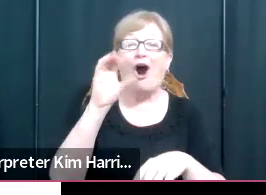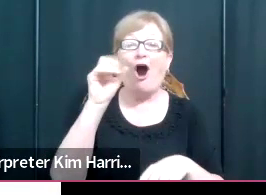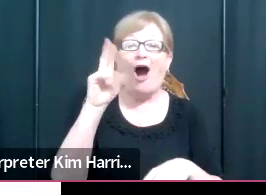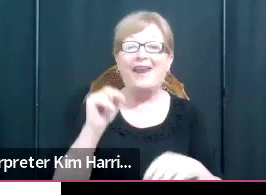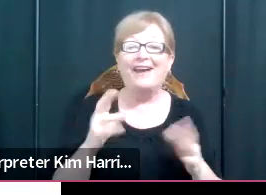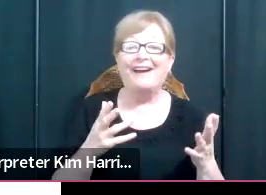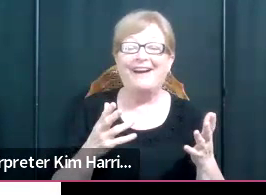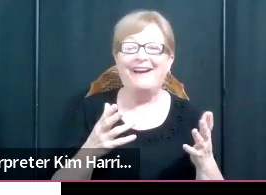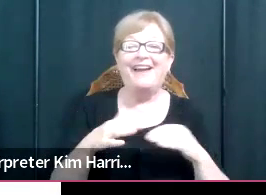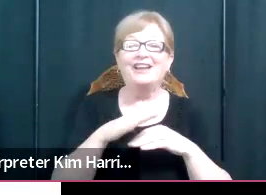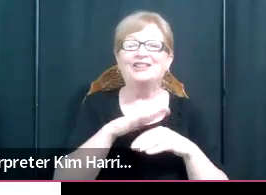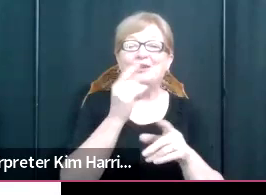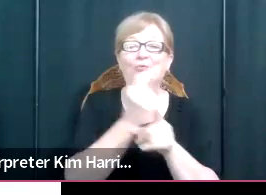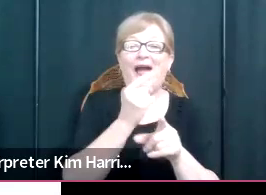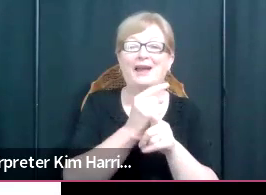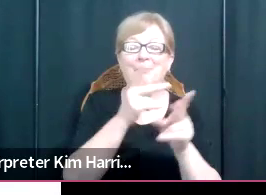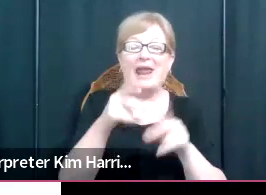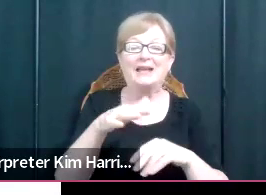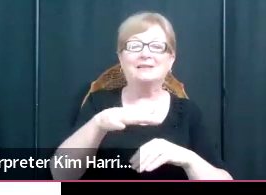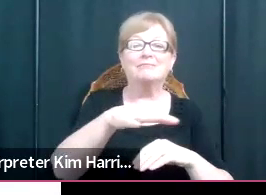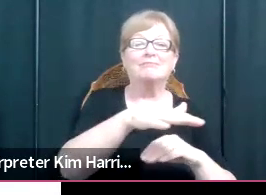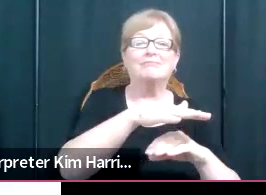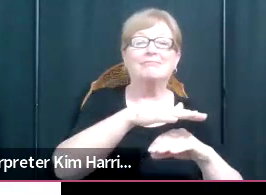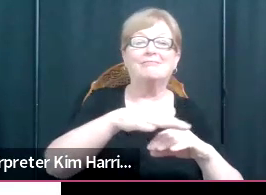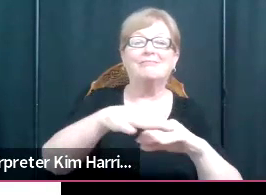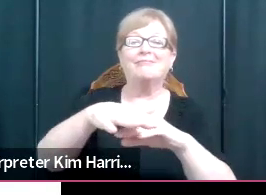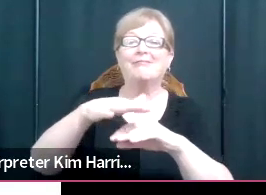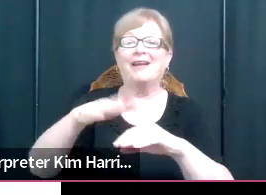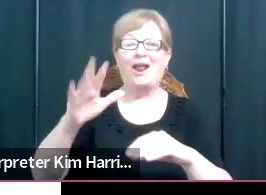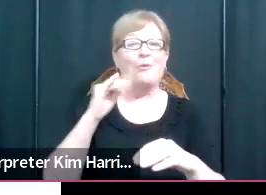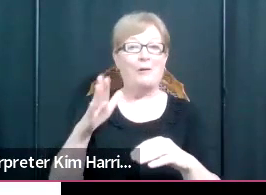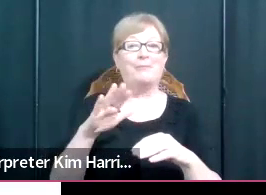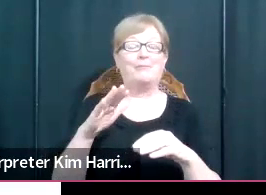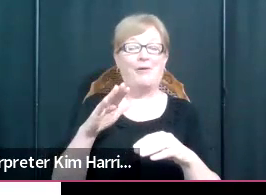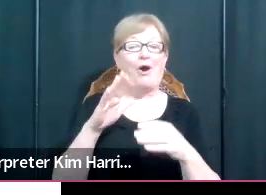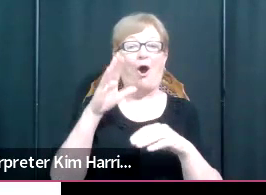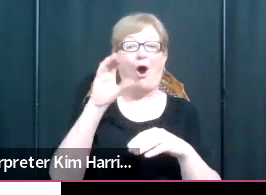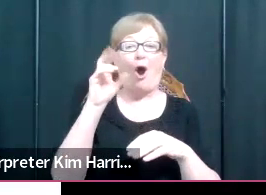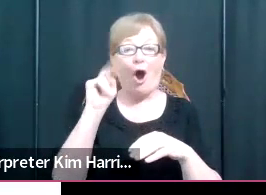the exact appropriate spot in order to be able to interact with that device.